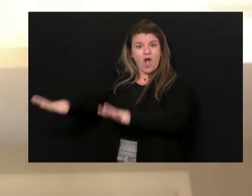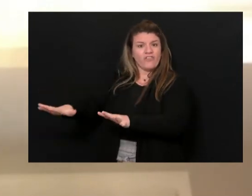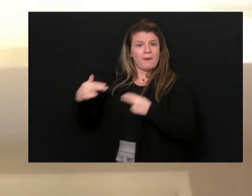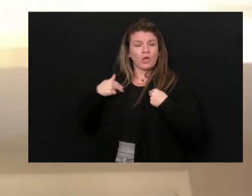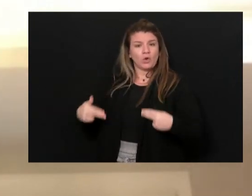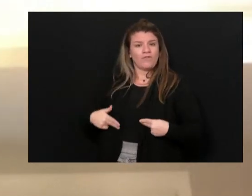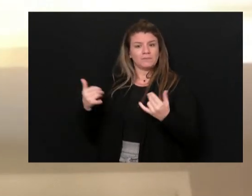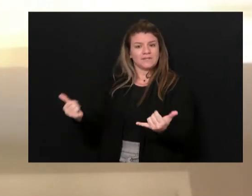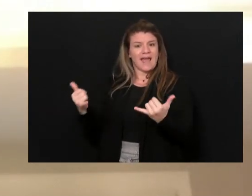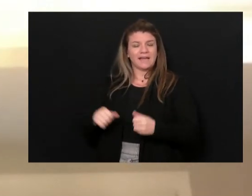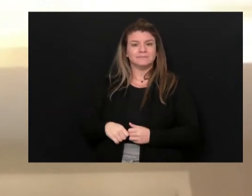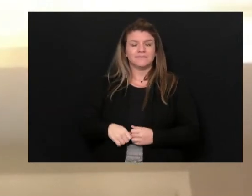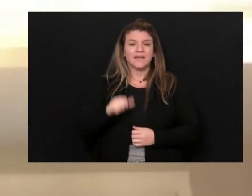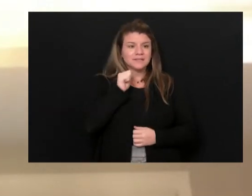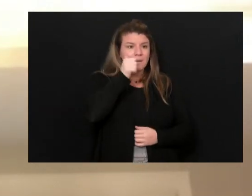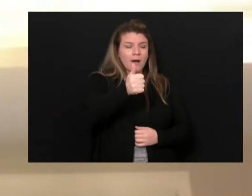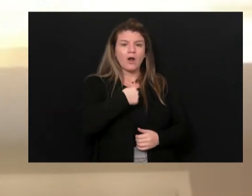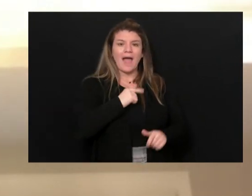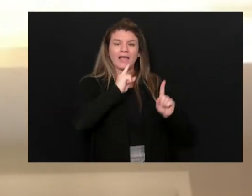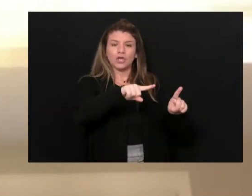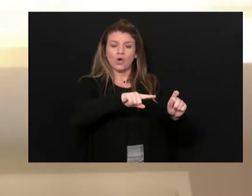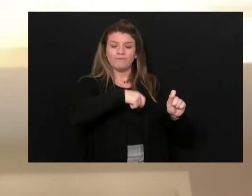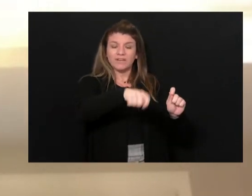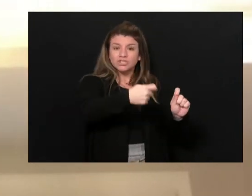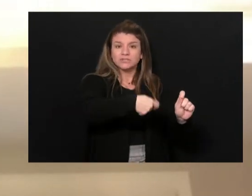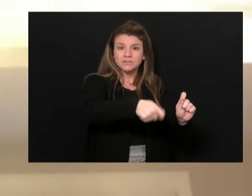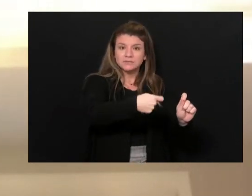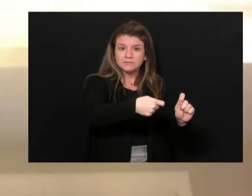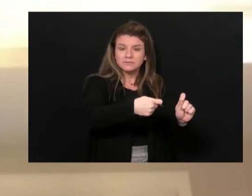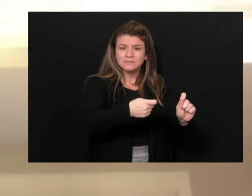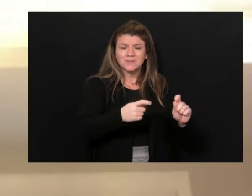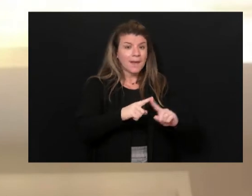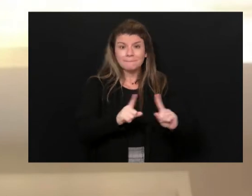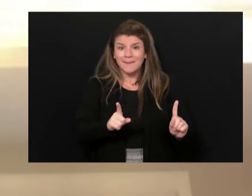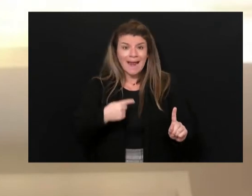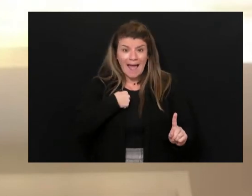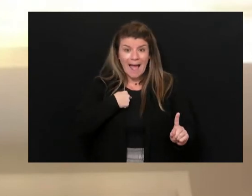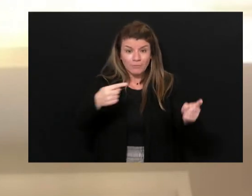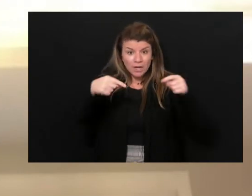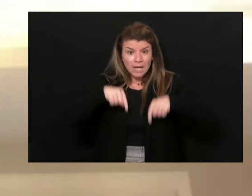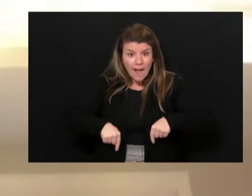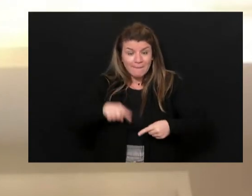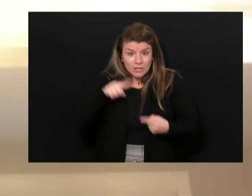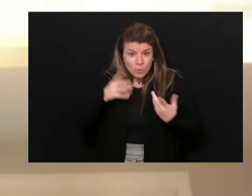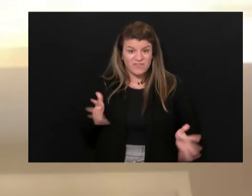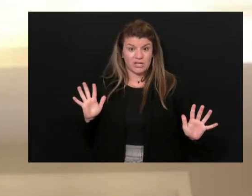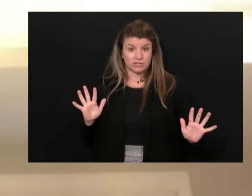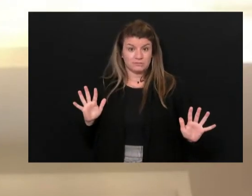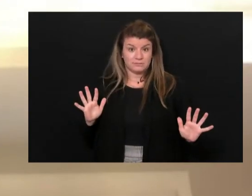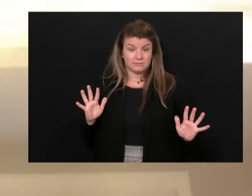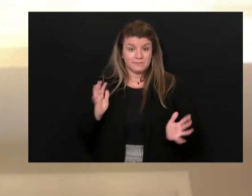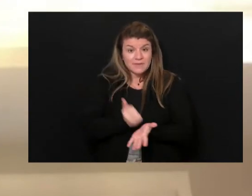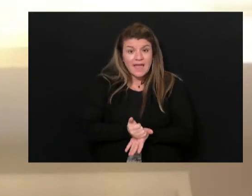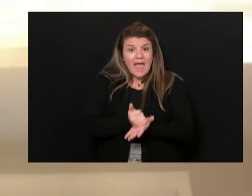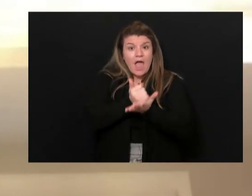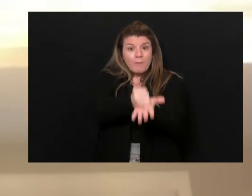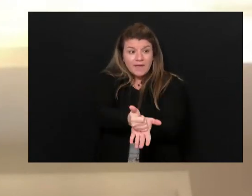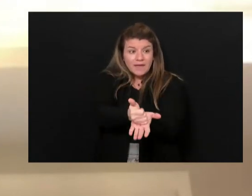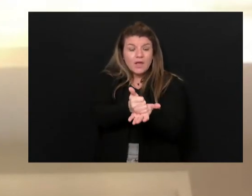and tomorrow I could go fishing. But I'm going to be here till the end, helping giving him the best